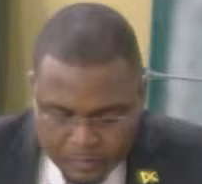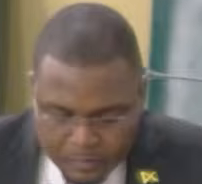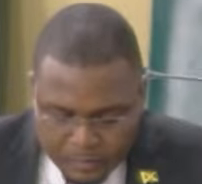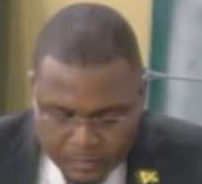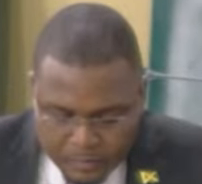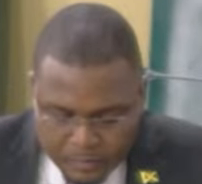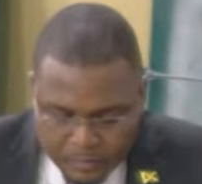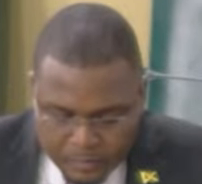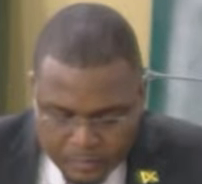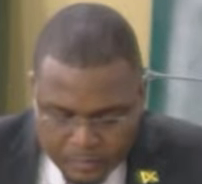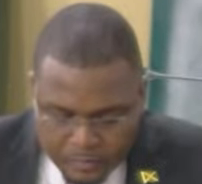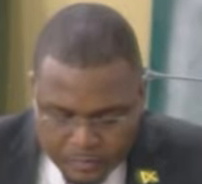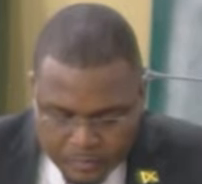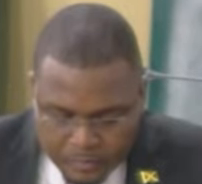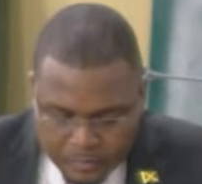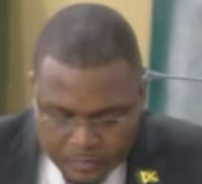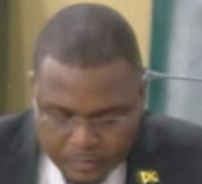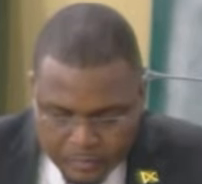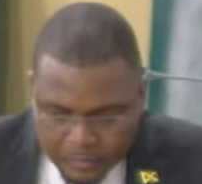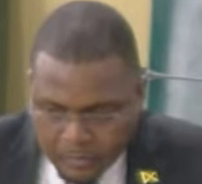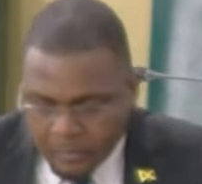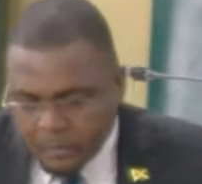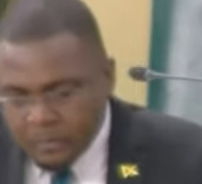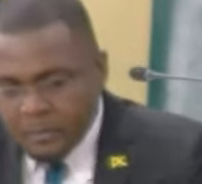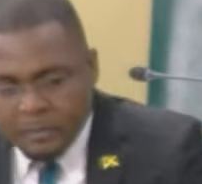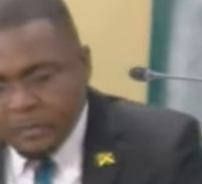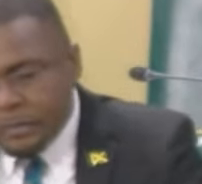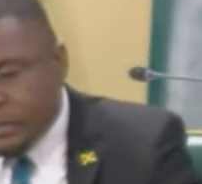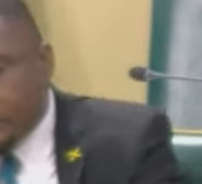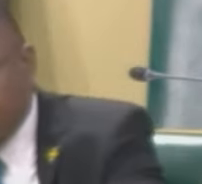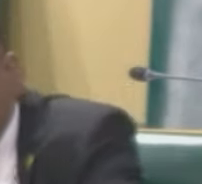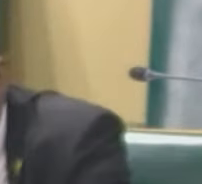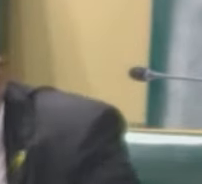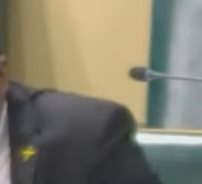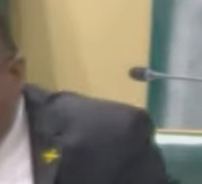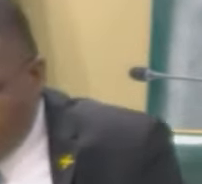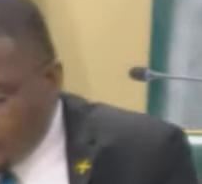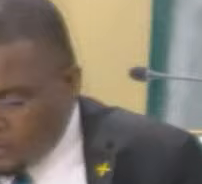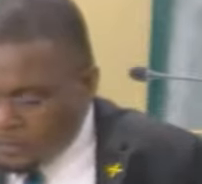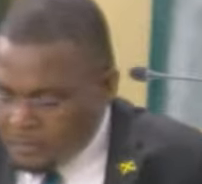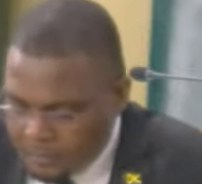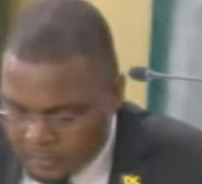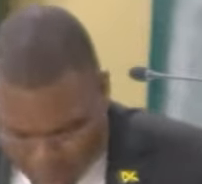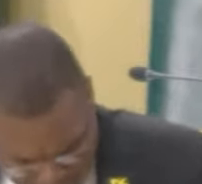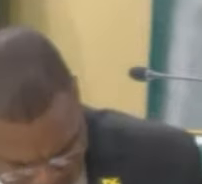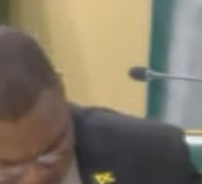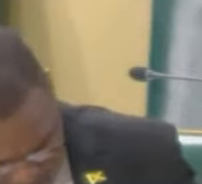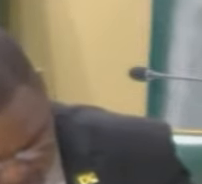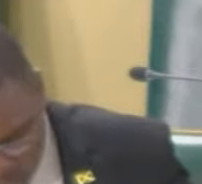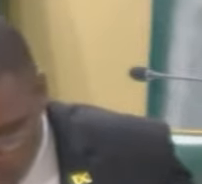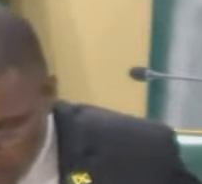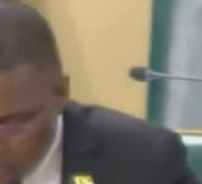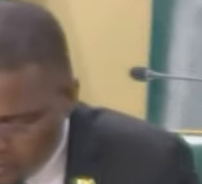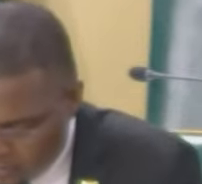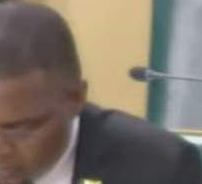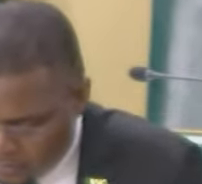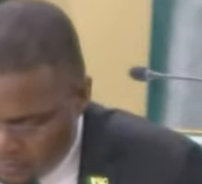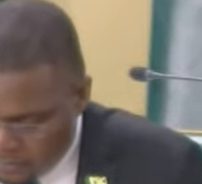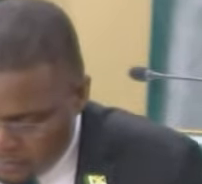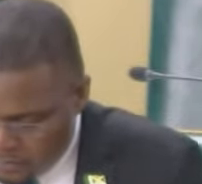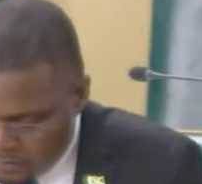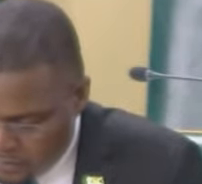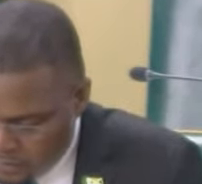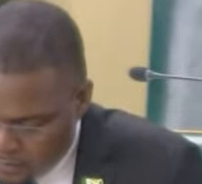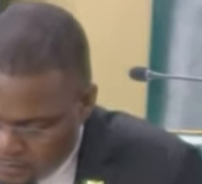House, at which time we will begin the sectoral debates. And we're hoping to